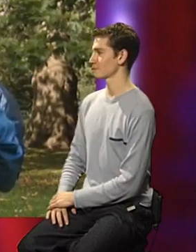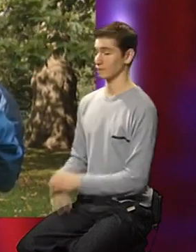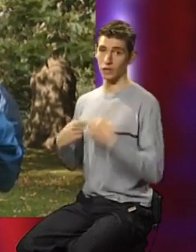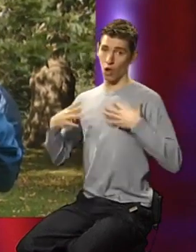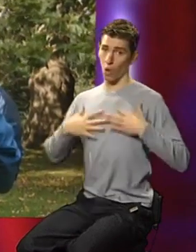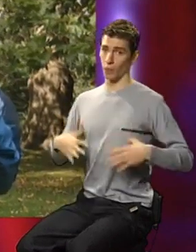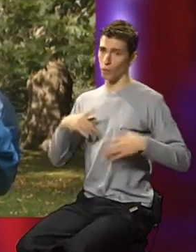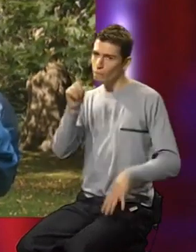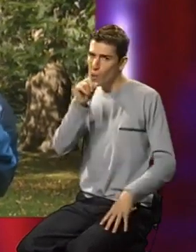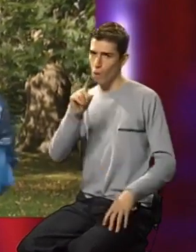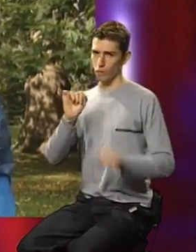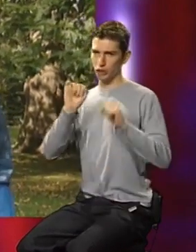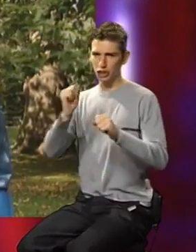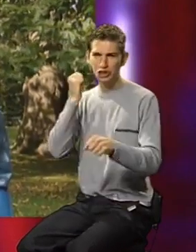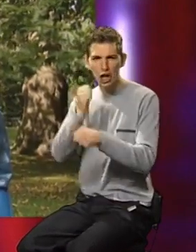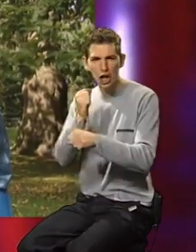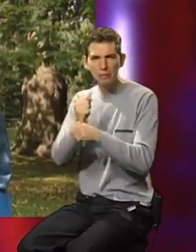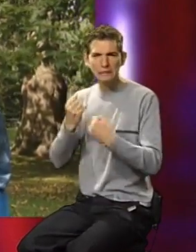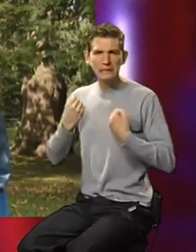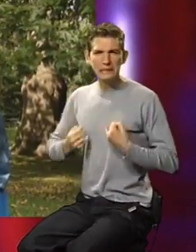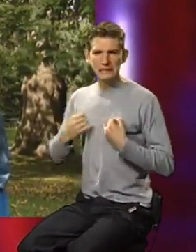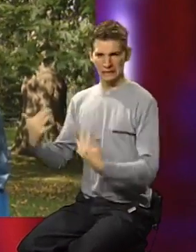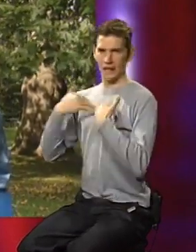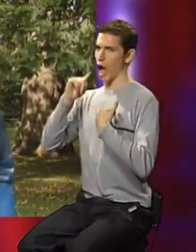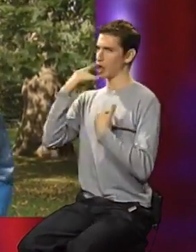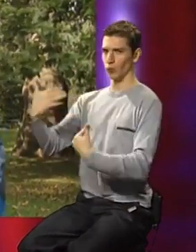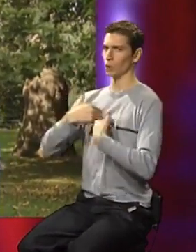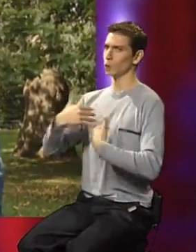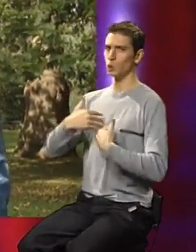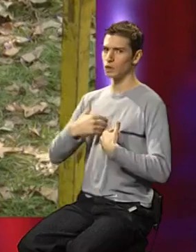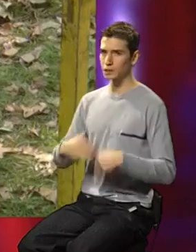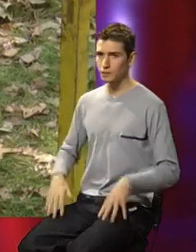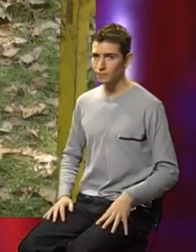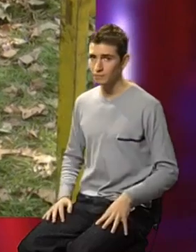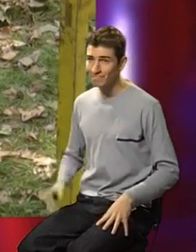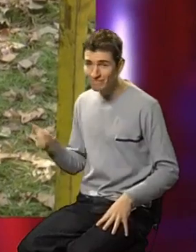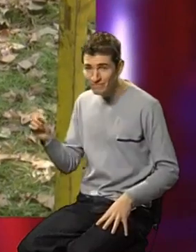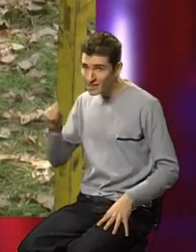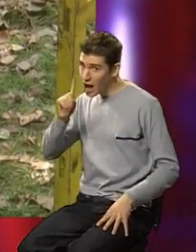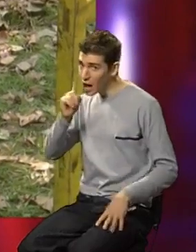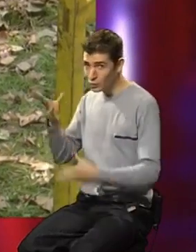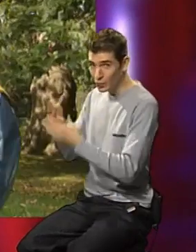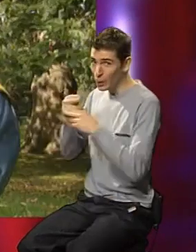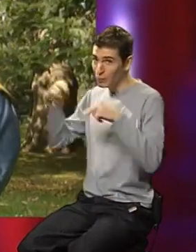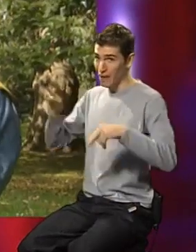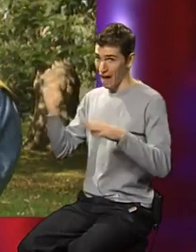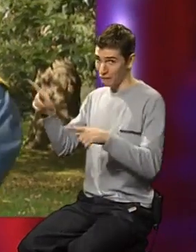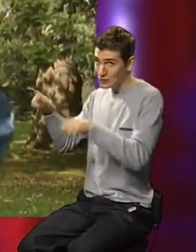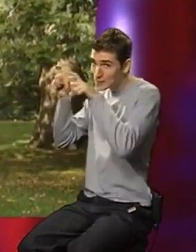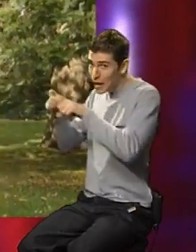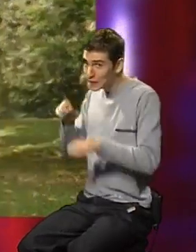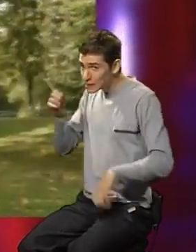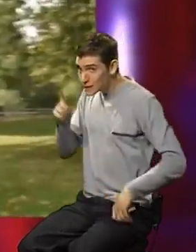These clothes will protect me from germs and diseases. You can't come down, Pippin. You have to stay